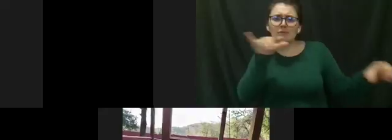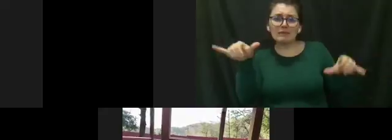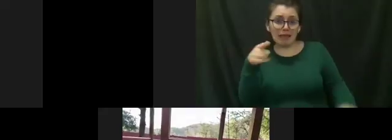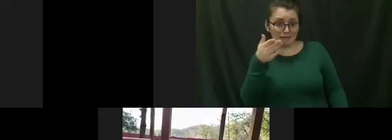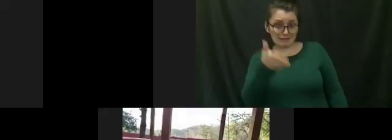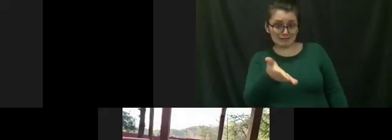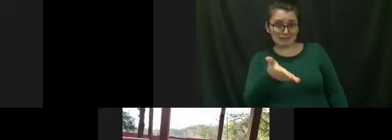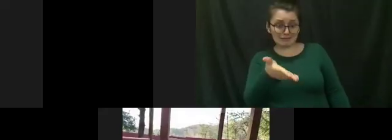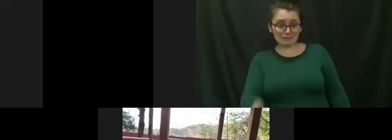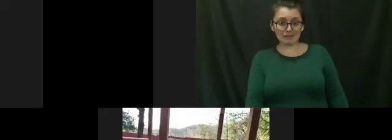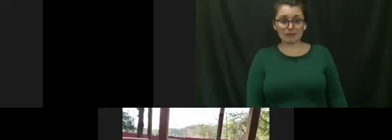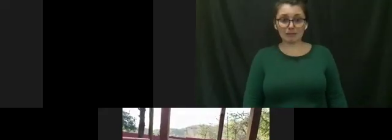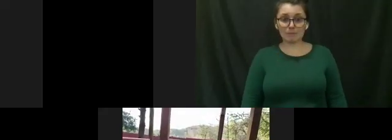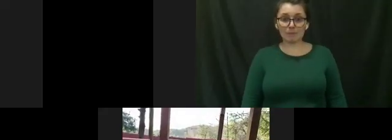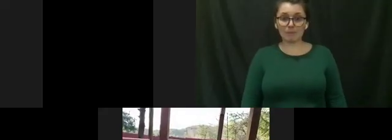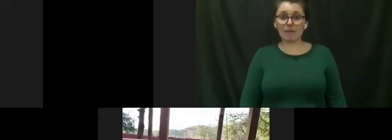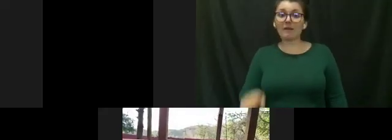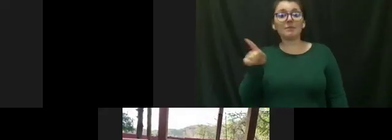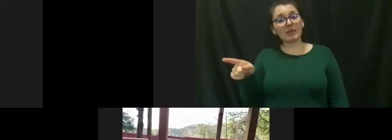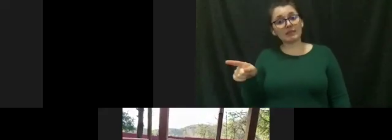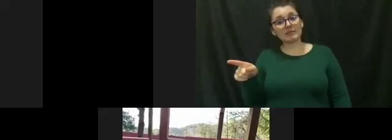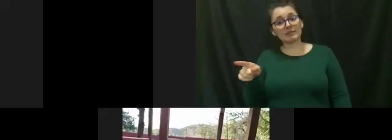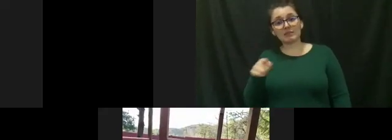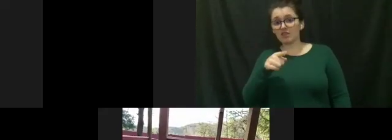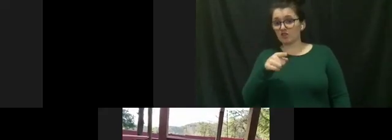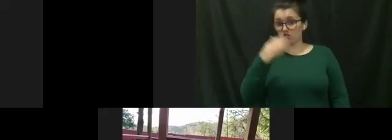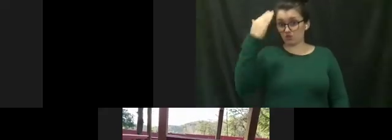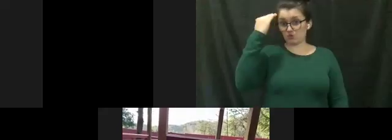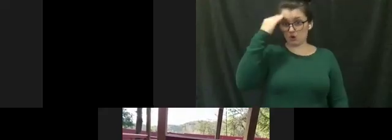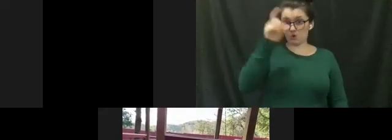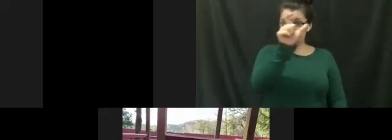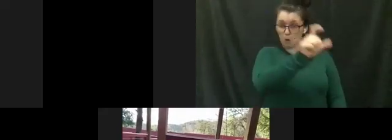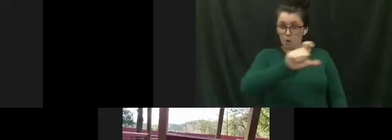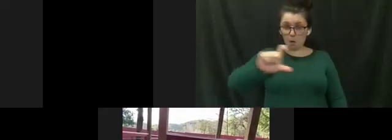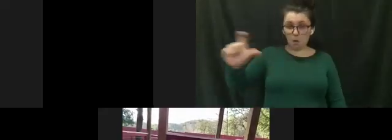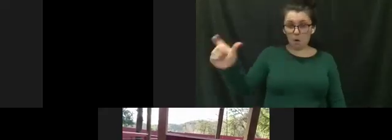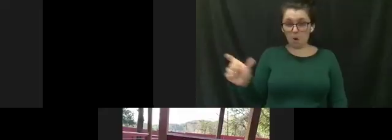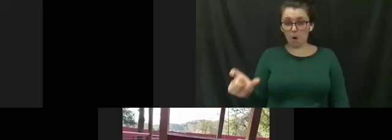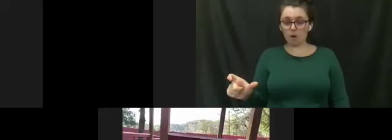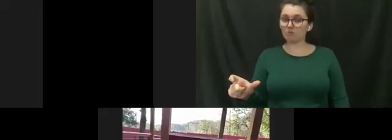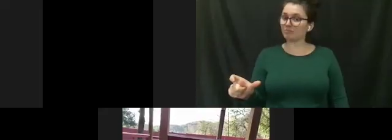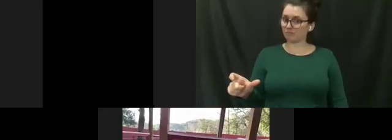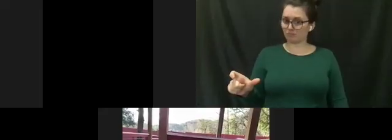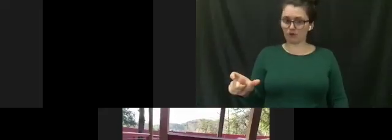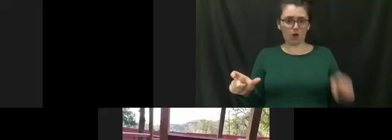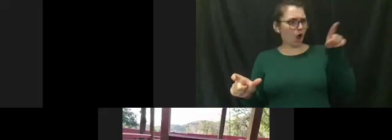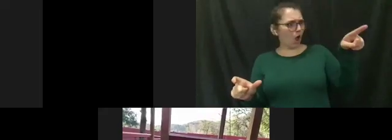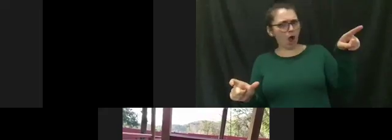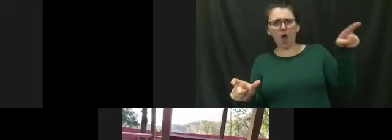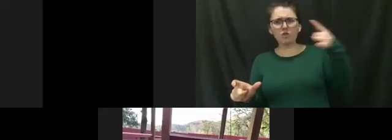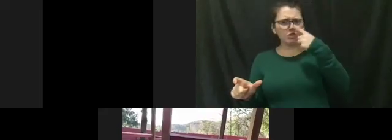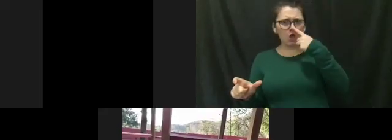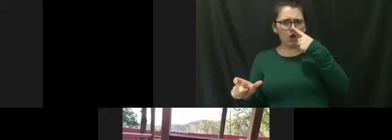this? This or this? Does anybody know what this is? It's probably our easiest one. What about that